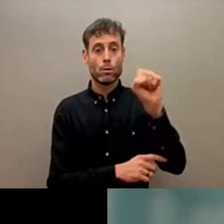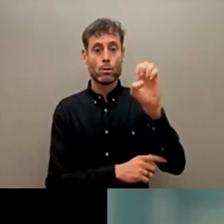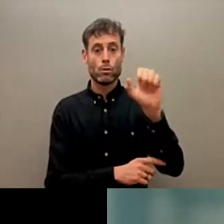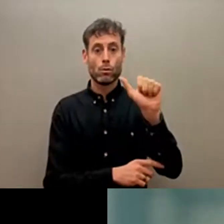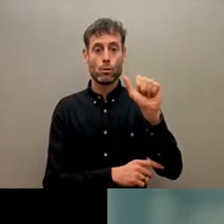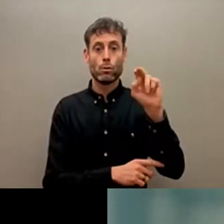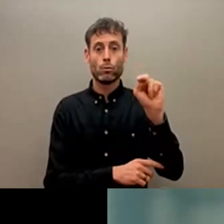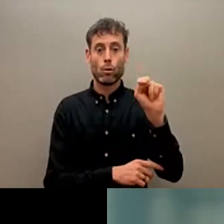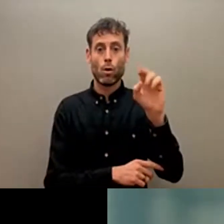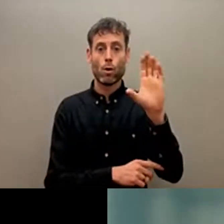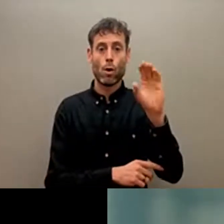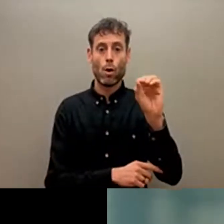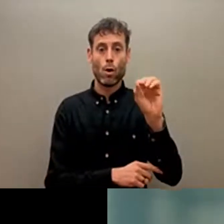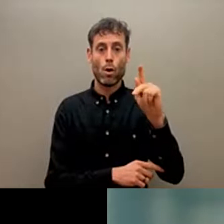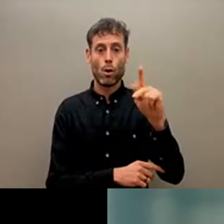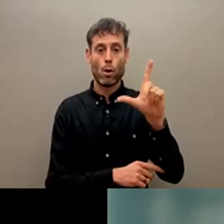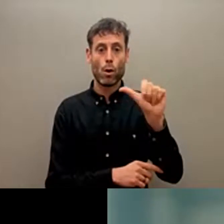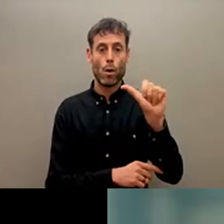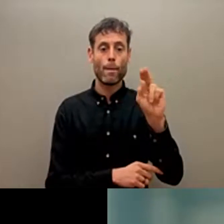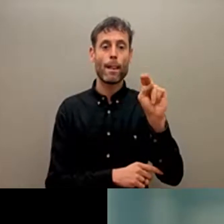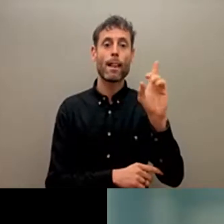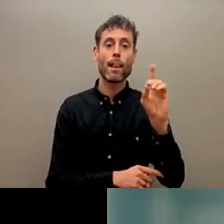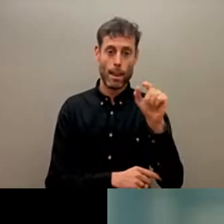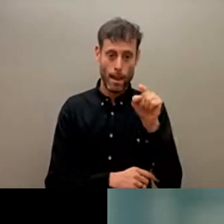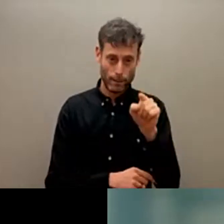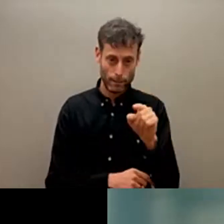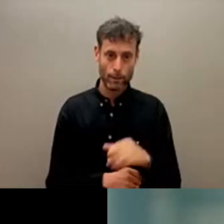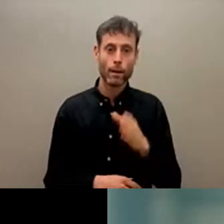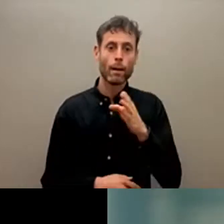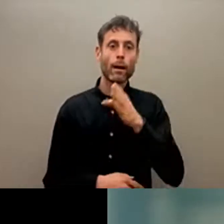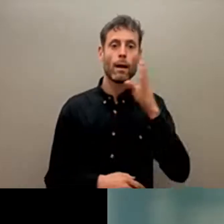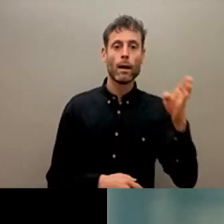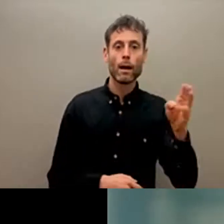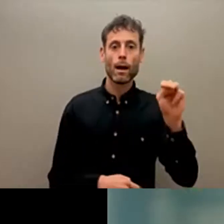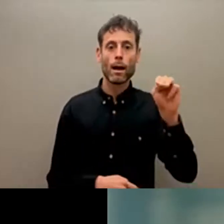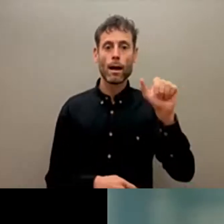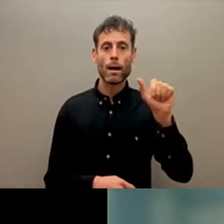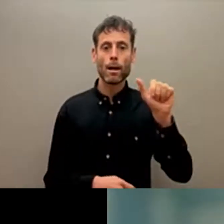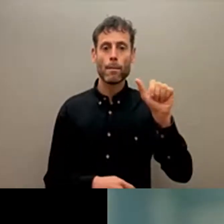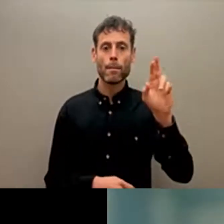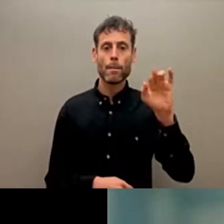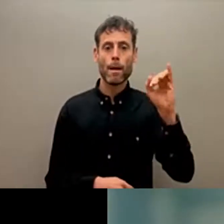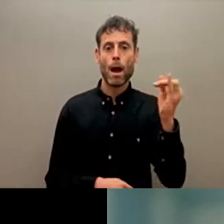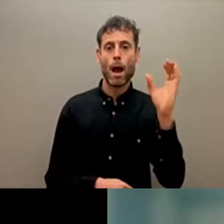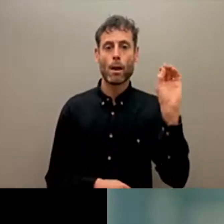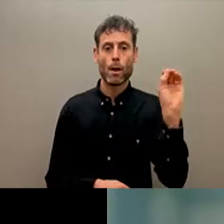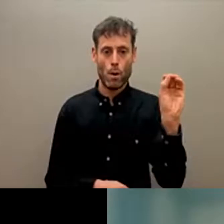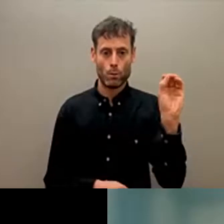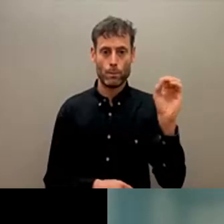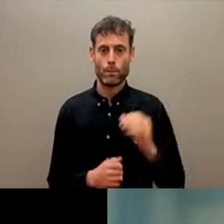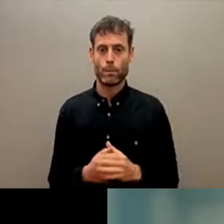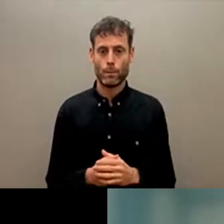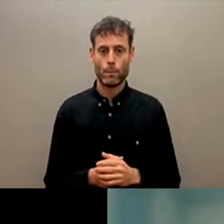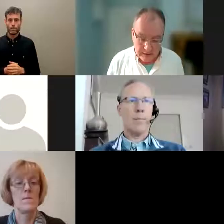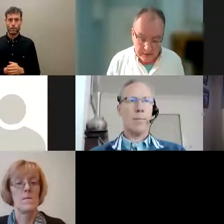Abilities Foundation in Finland. David from Cbn Global has worked for over 30 years in the international relief and